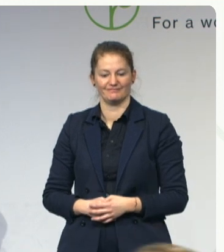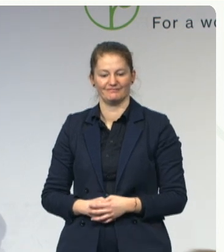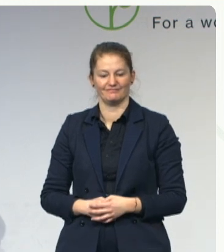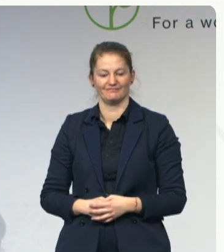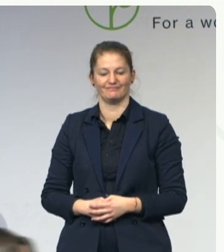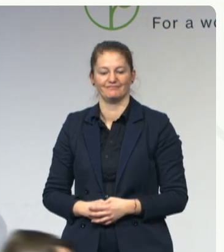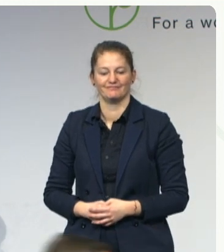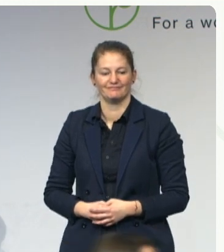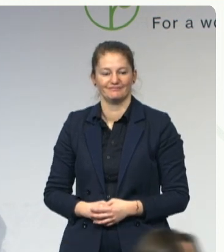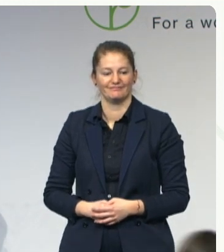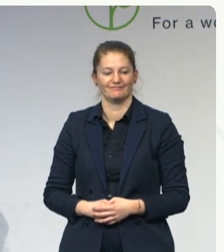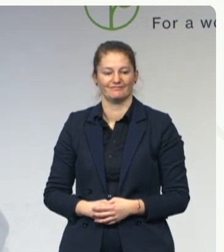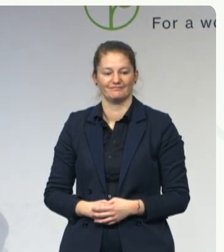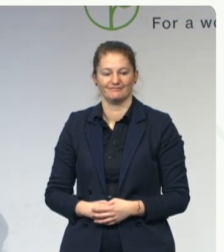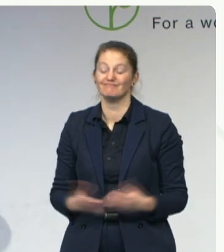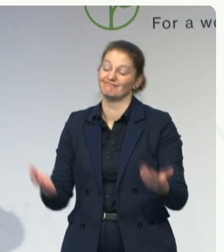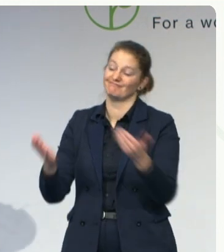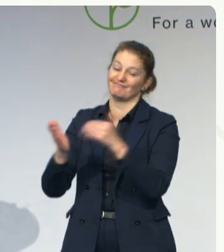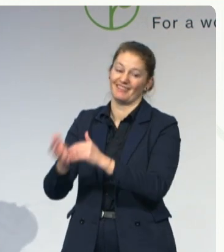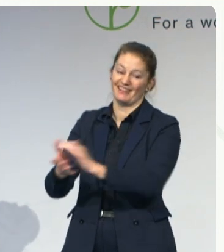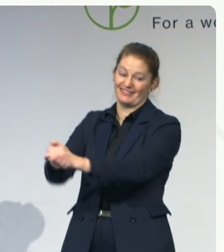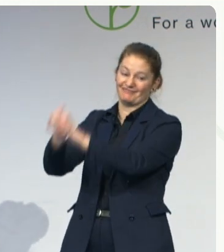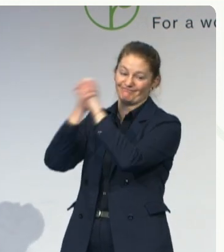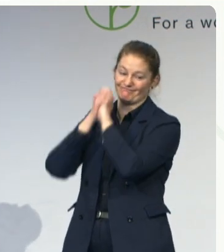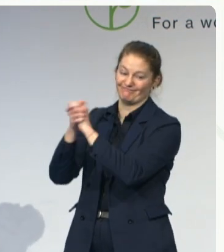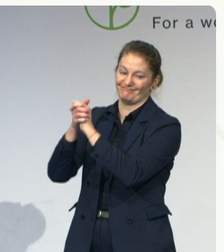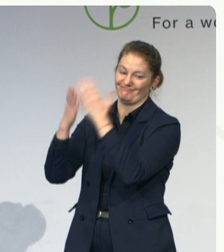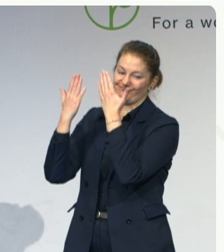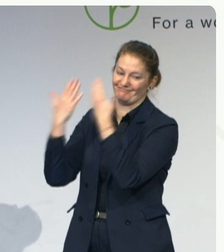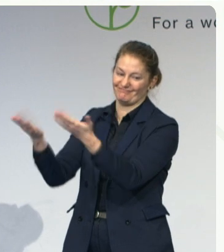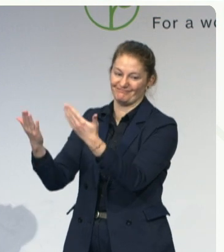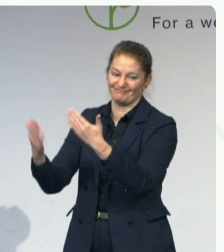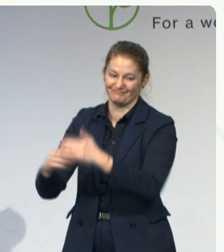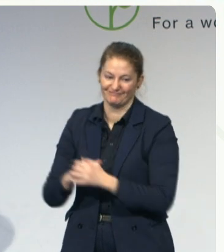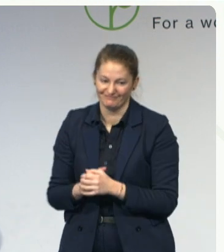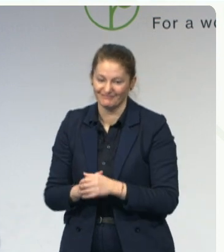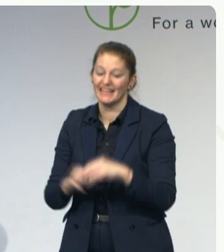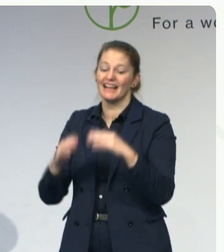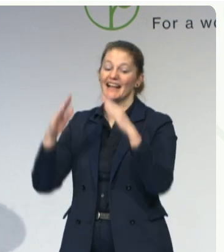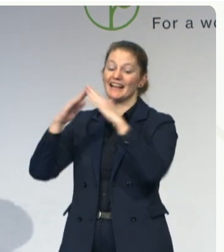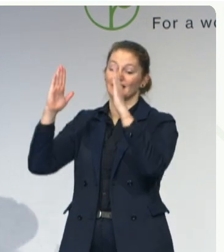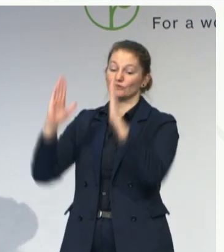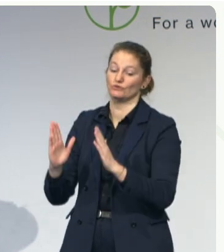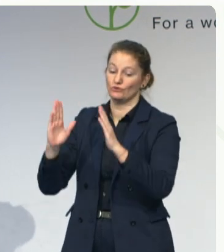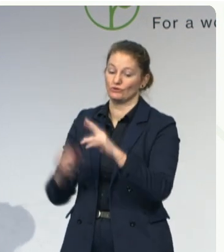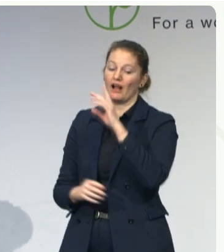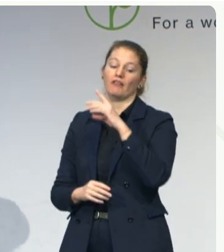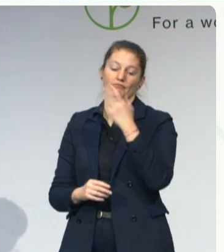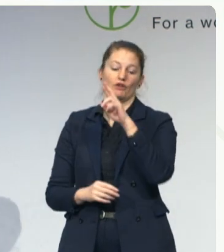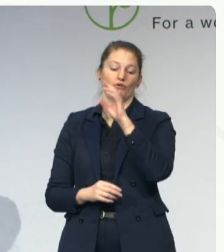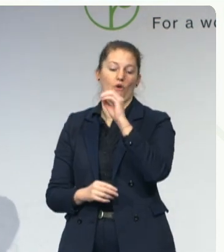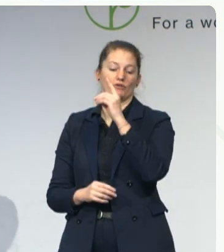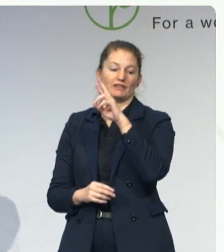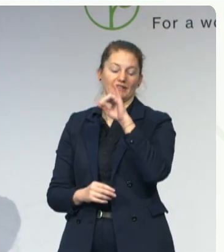Congratulations again to the Rodrigo Mendes Institute from Brazil for Diversa. Diversa is a website that serves as a research bank